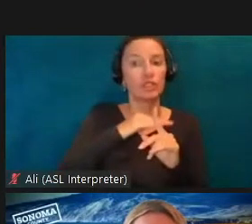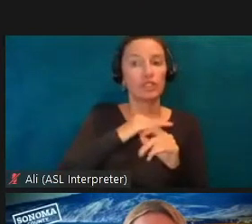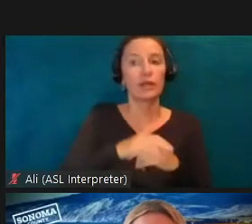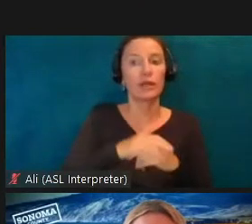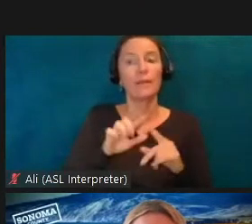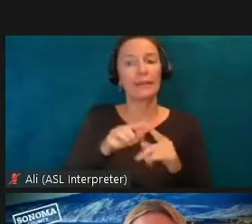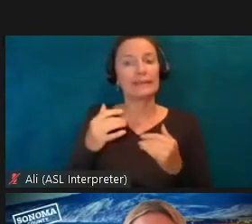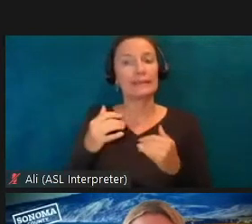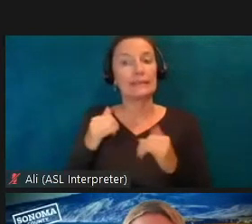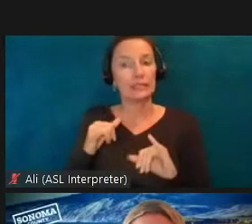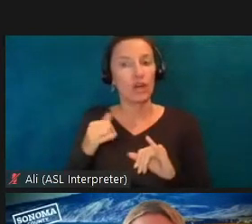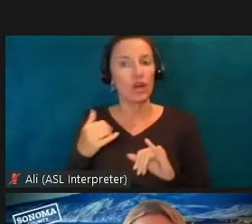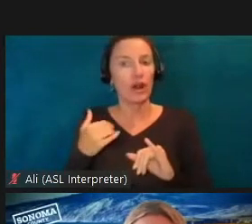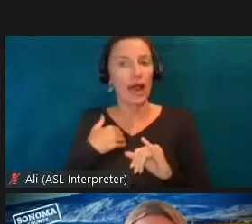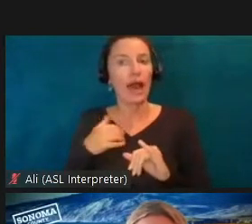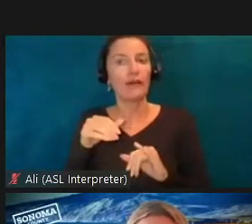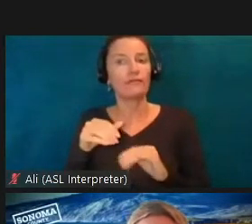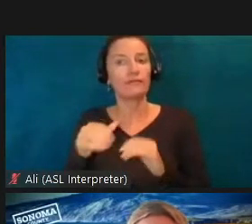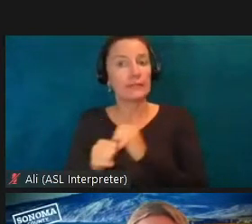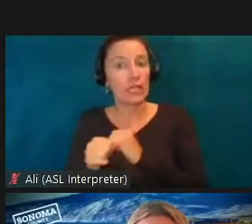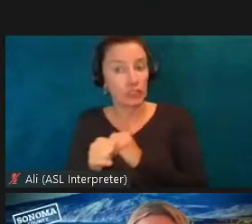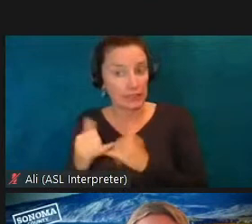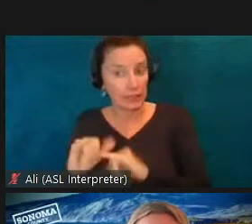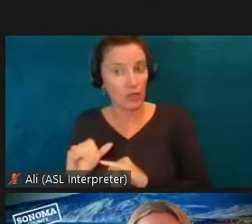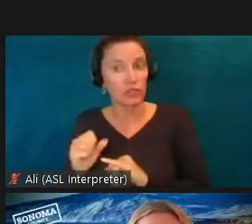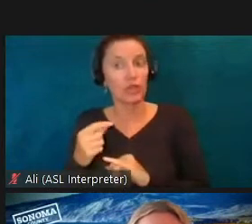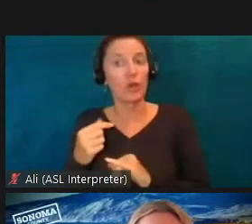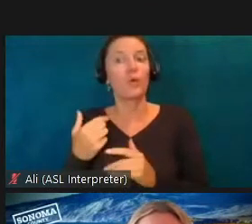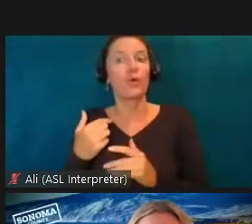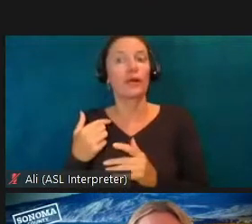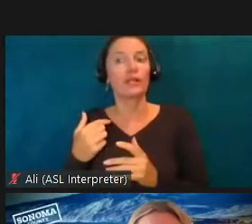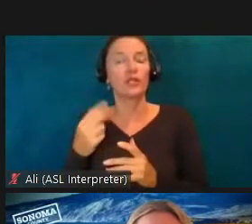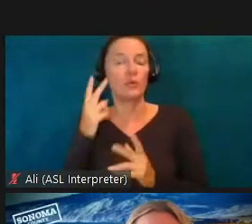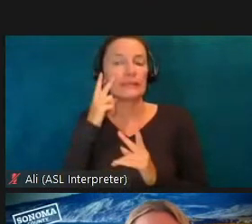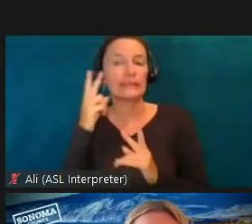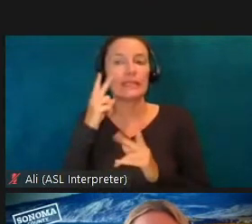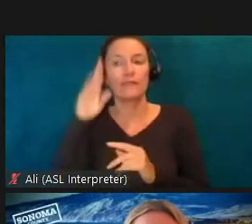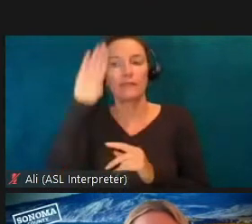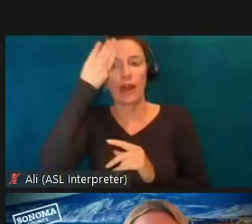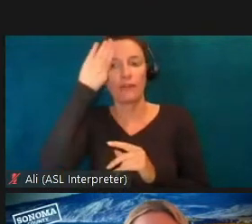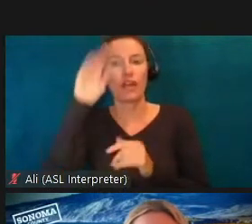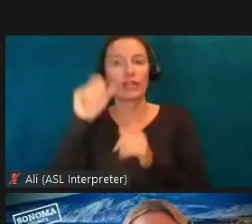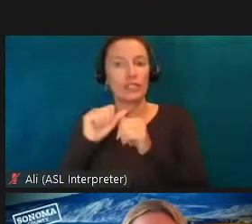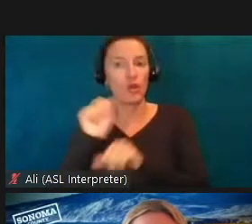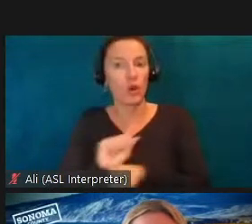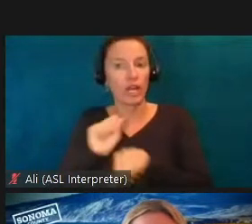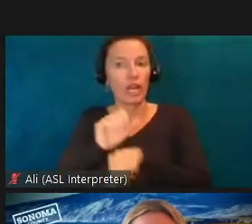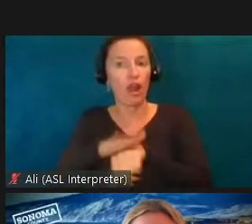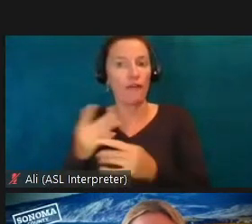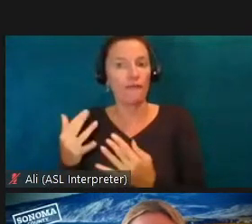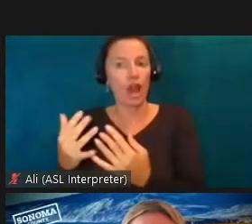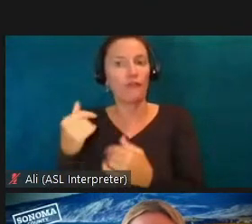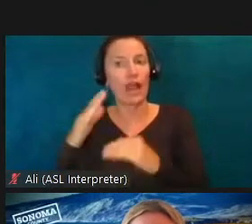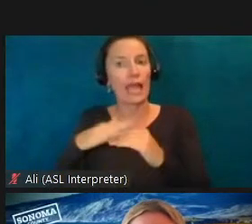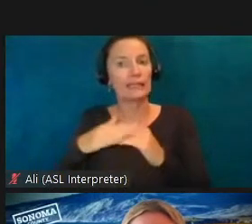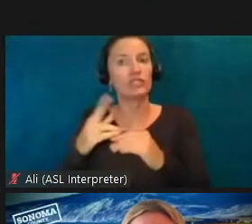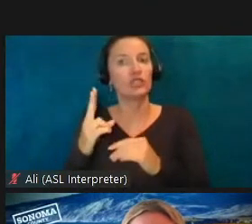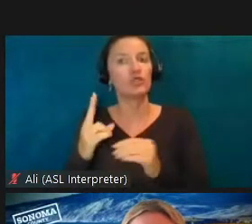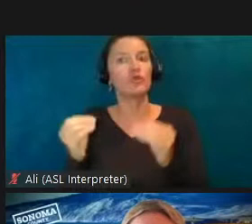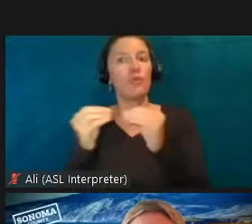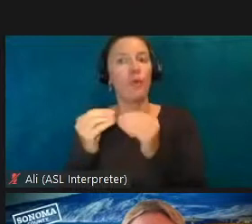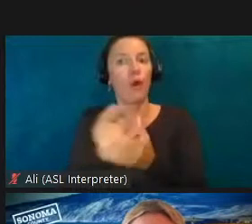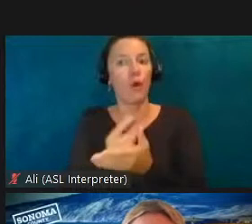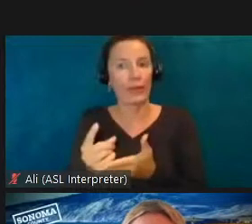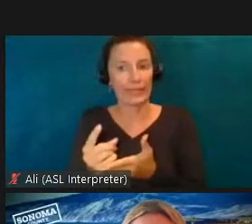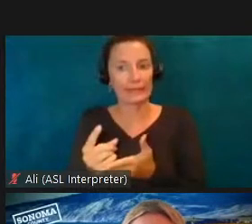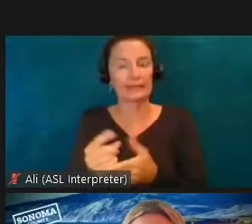that you should anticipate having firefighters continue to be on scene of this incident for at least another 2 weeks, continue